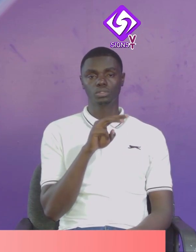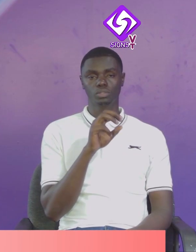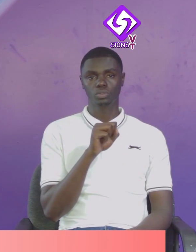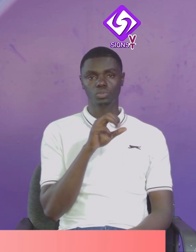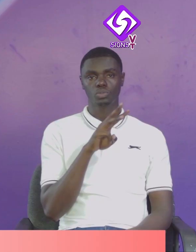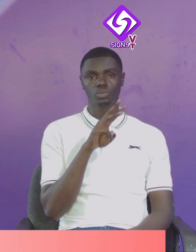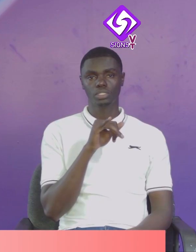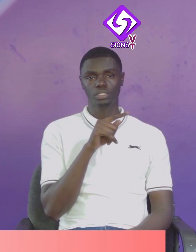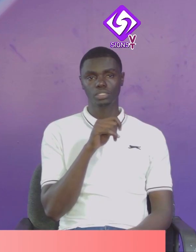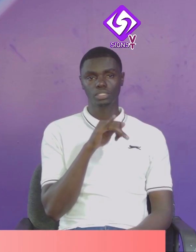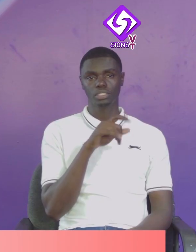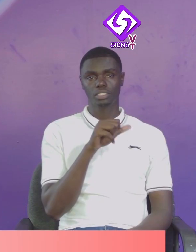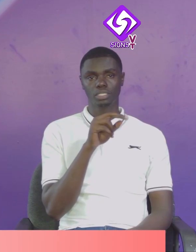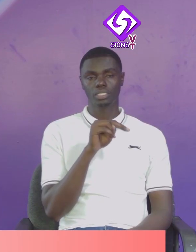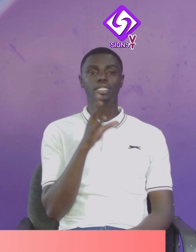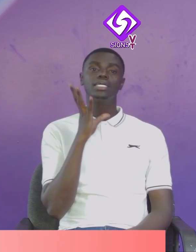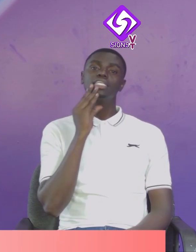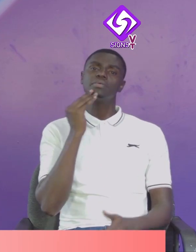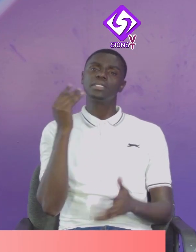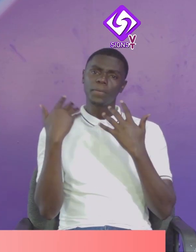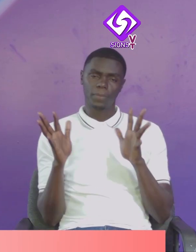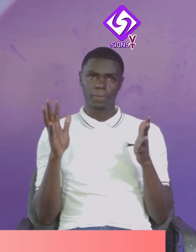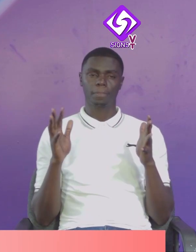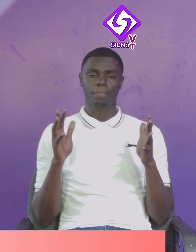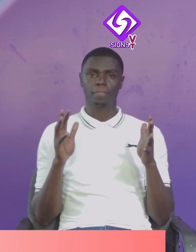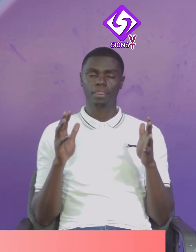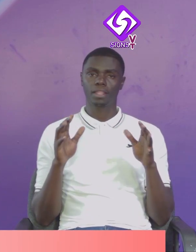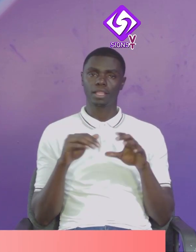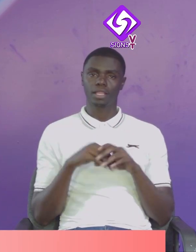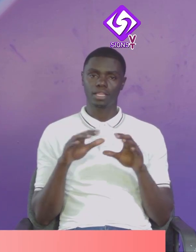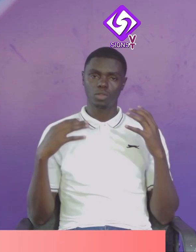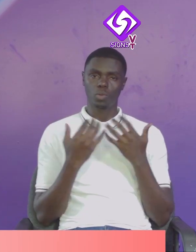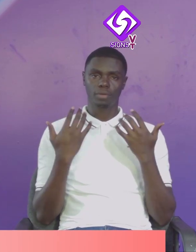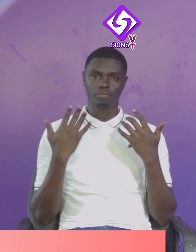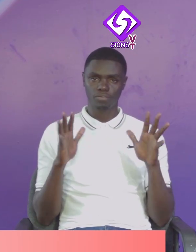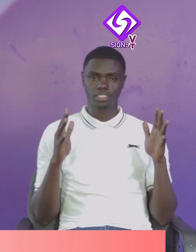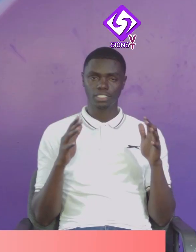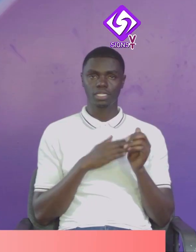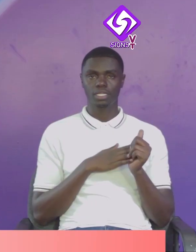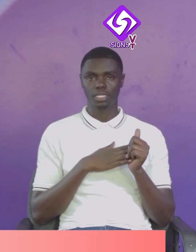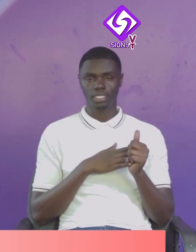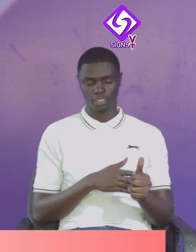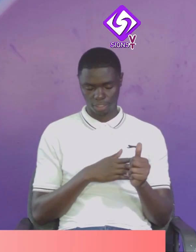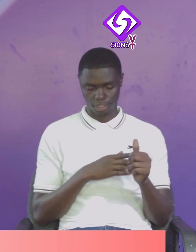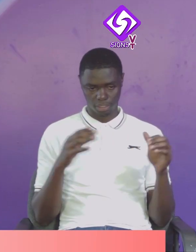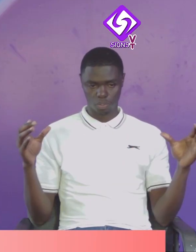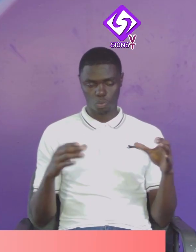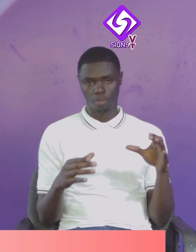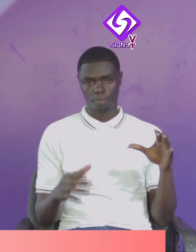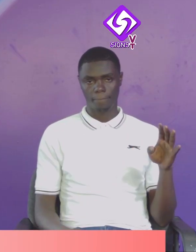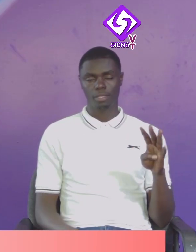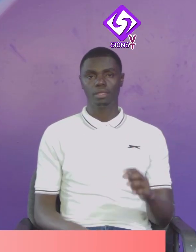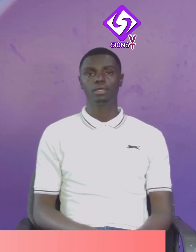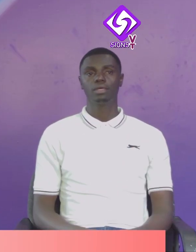experienced, and they are already planned themselves that they are going to play in the World Cup. Right. Especially they are leading this Group B.